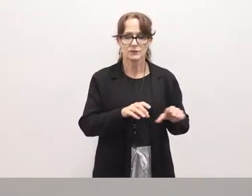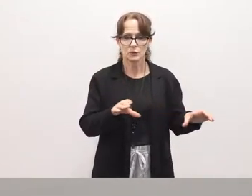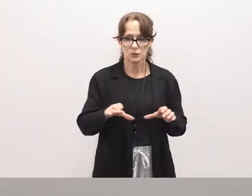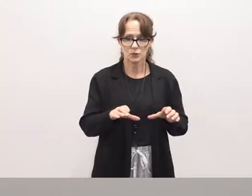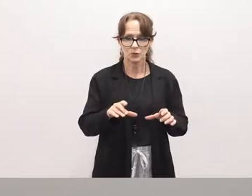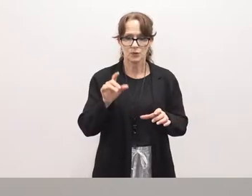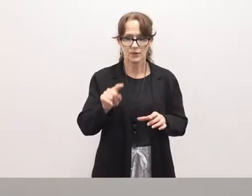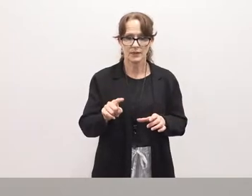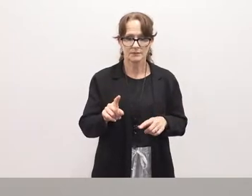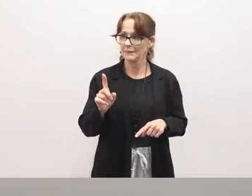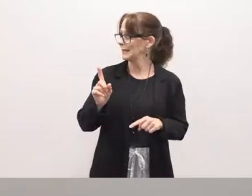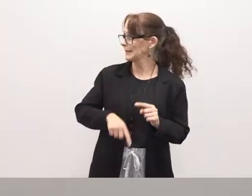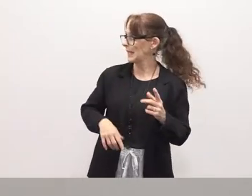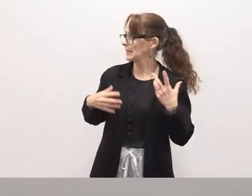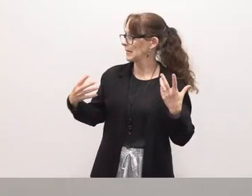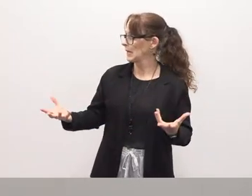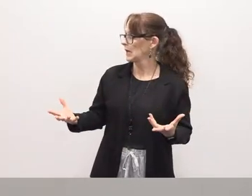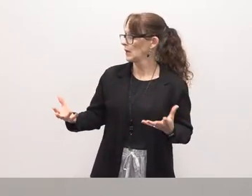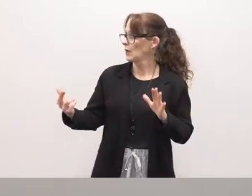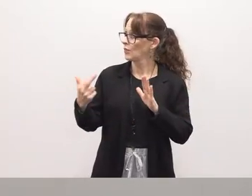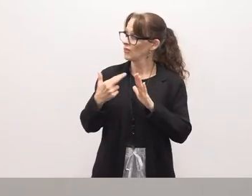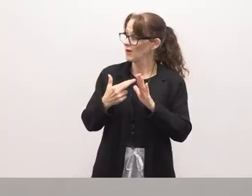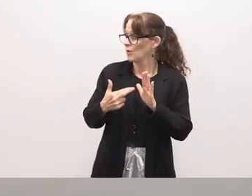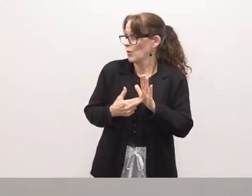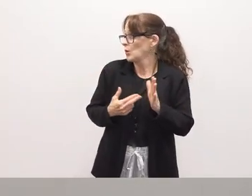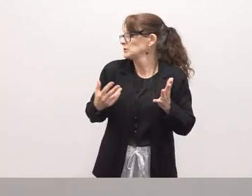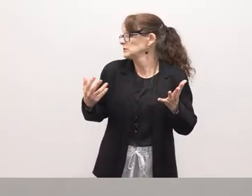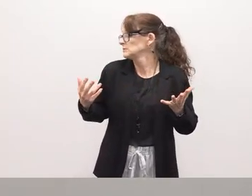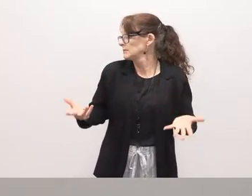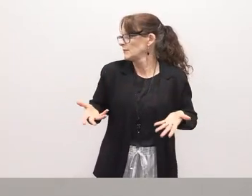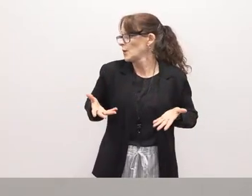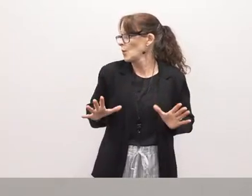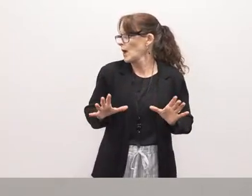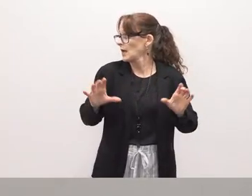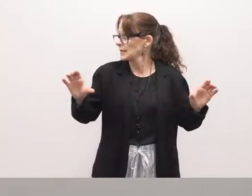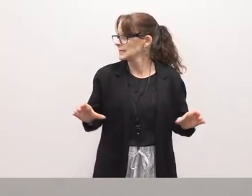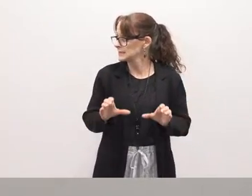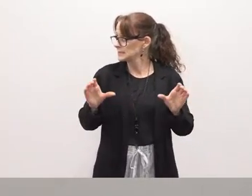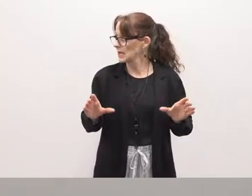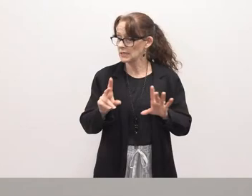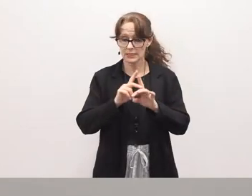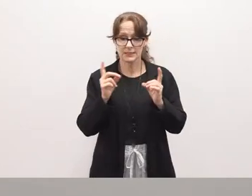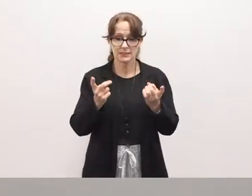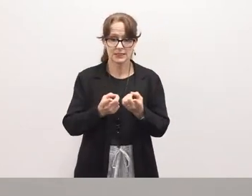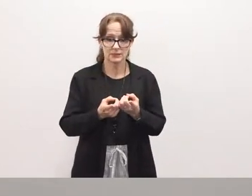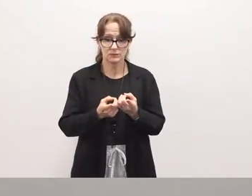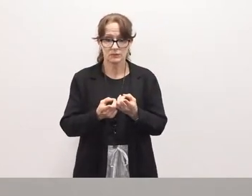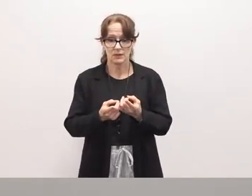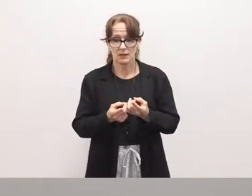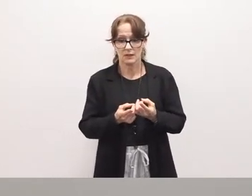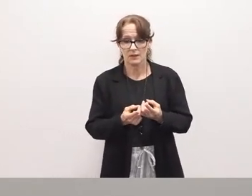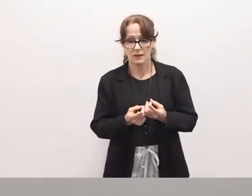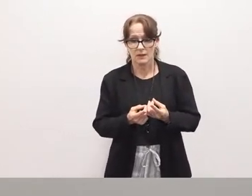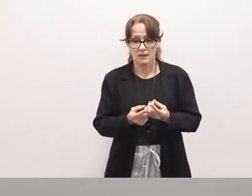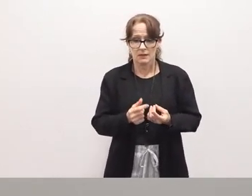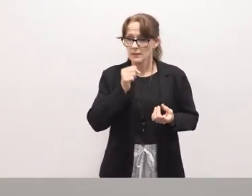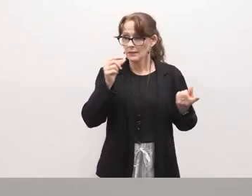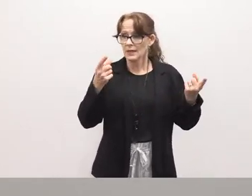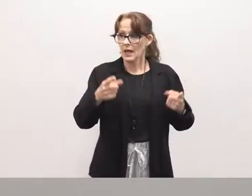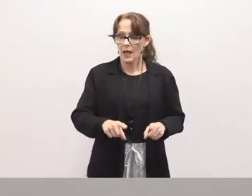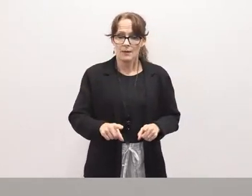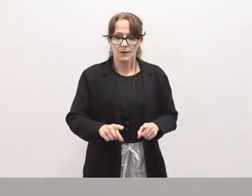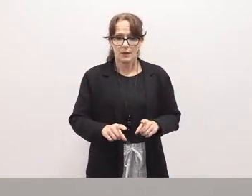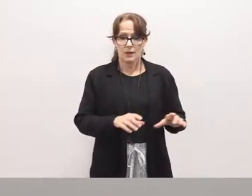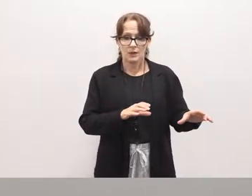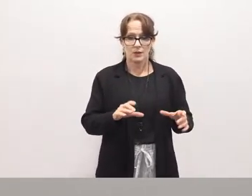and it can't be done given the rules of the way things are done in the district, then it doesn't get done then. And what